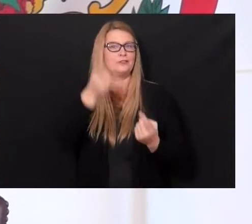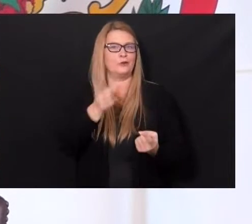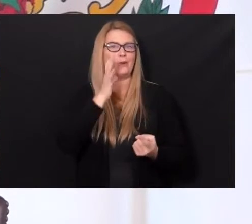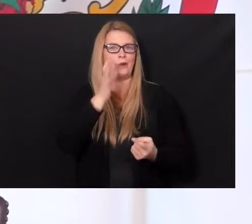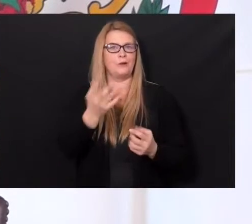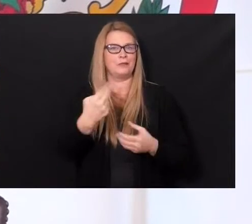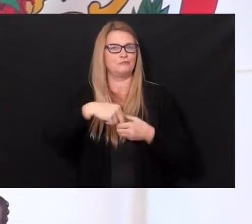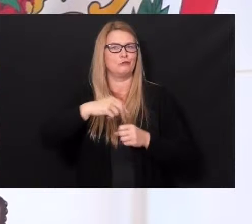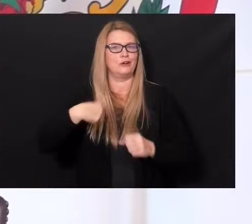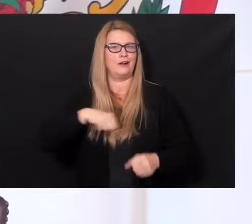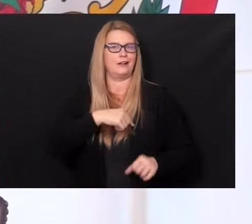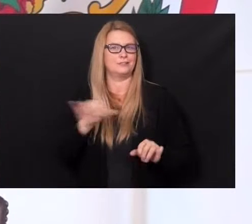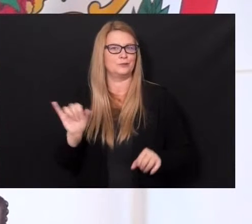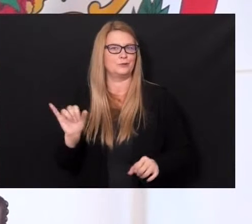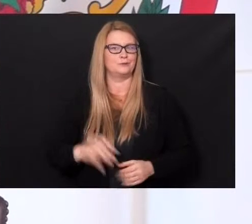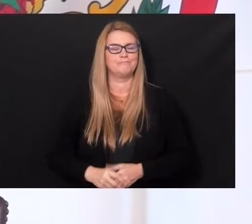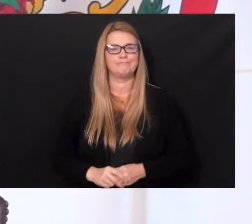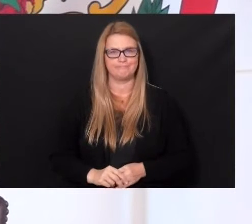well.